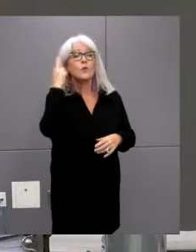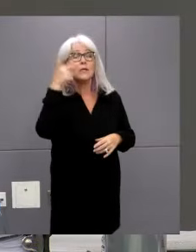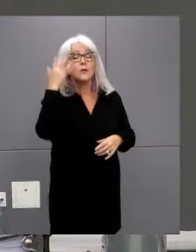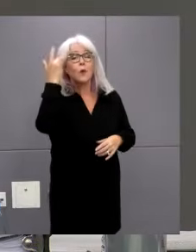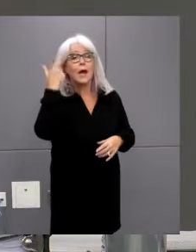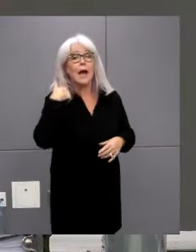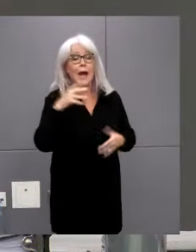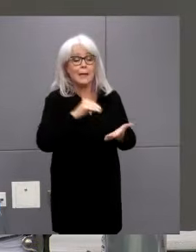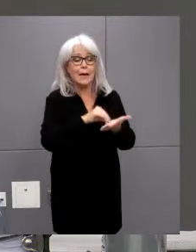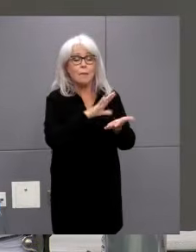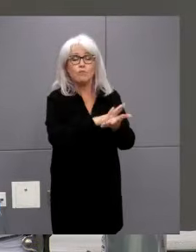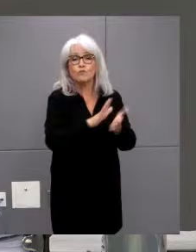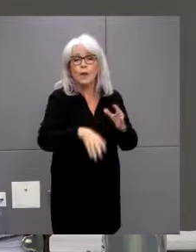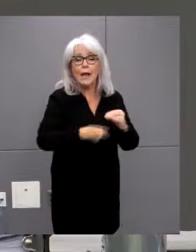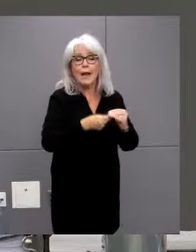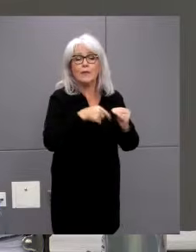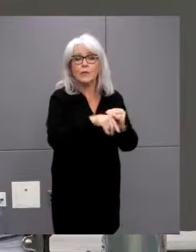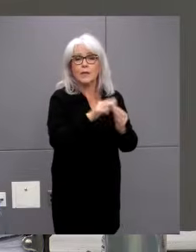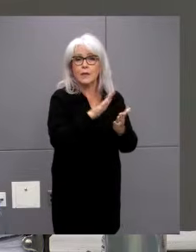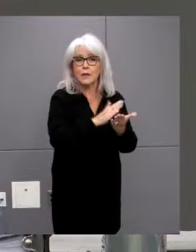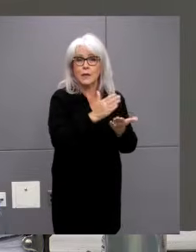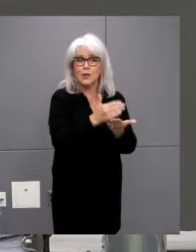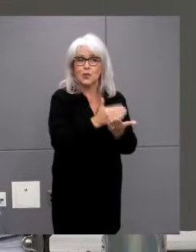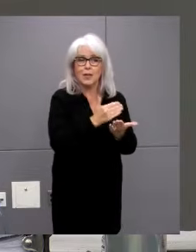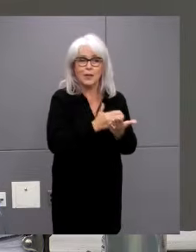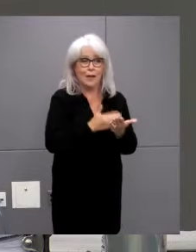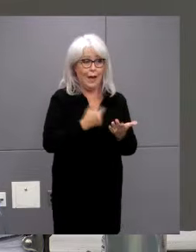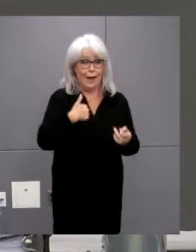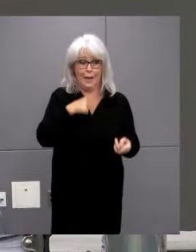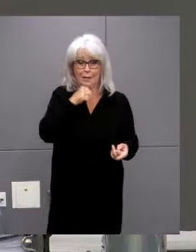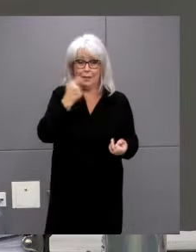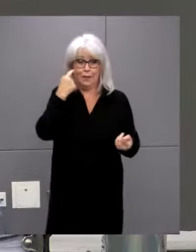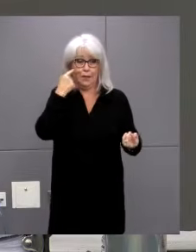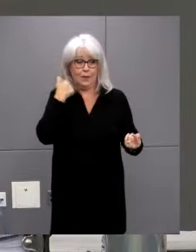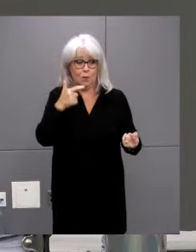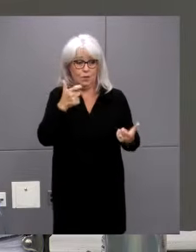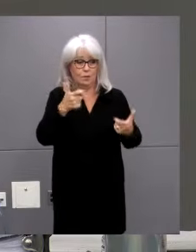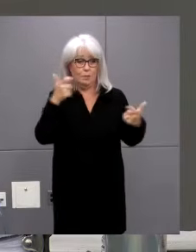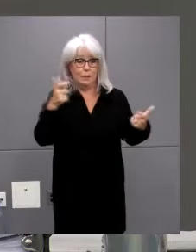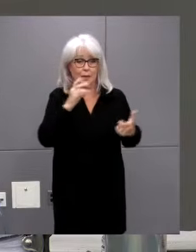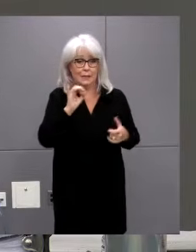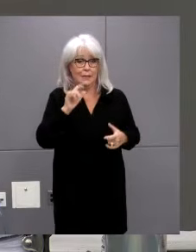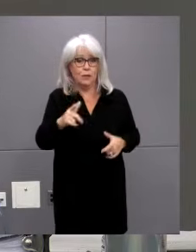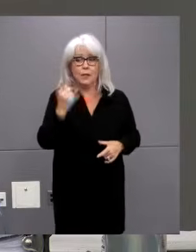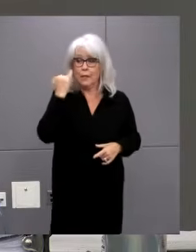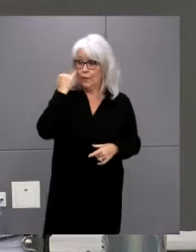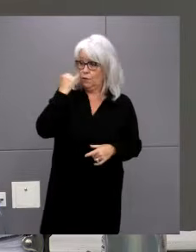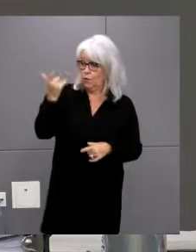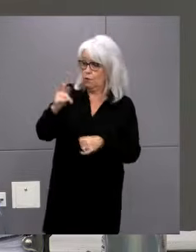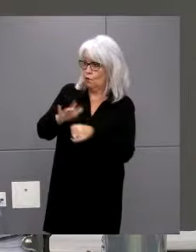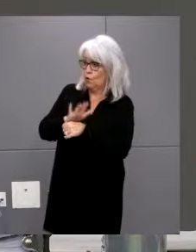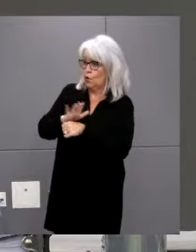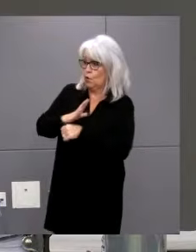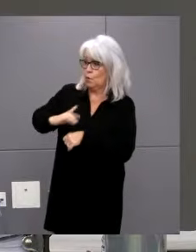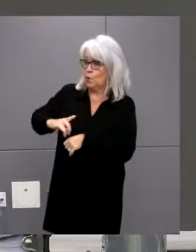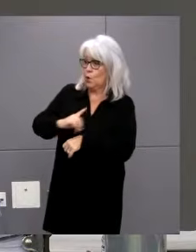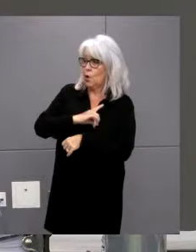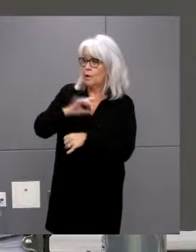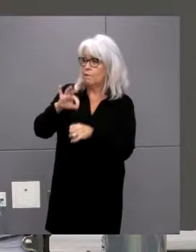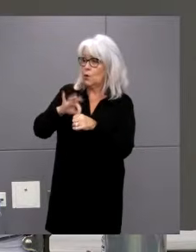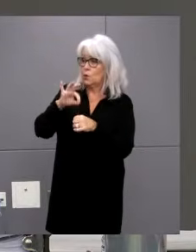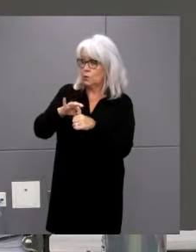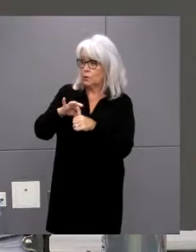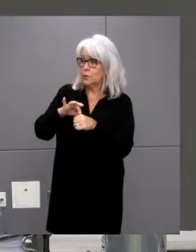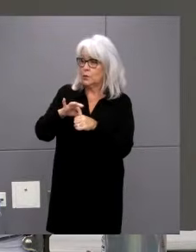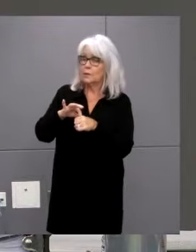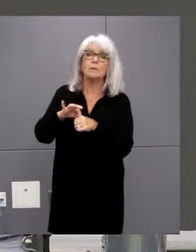agenda was I didn't think it was a big deal until recently when she said, if the full board votes for it,